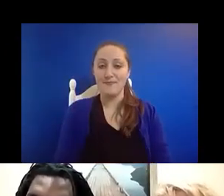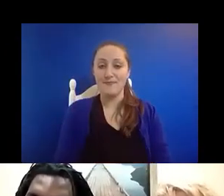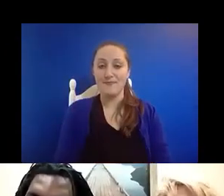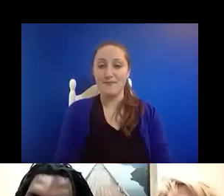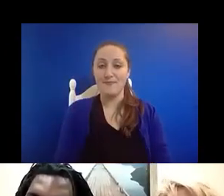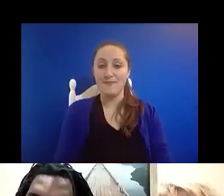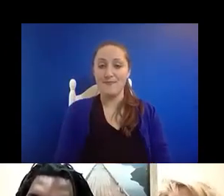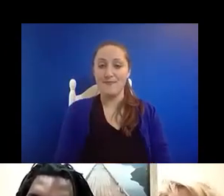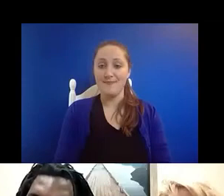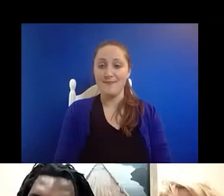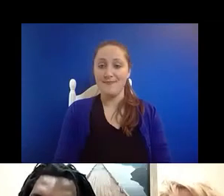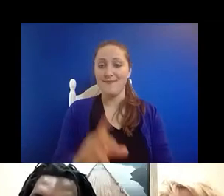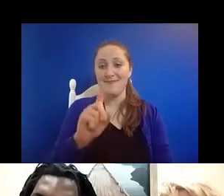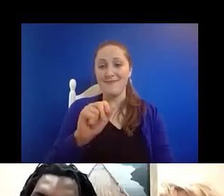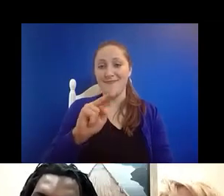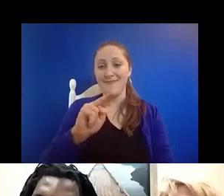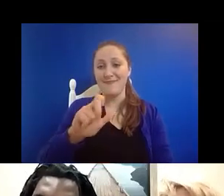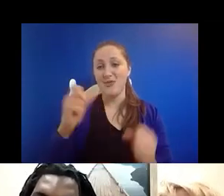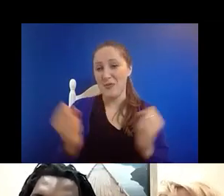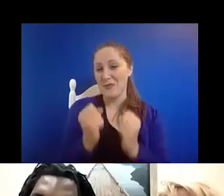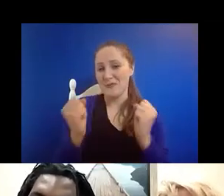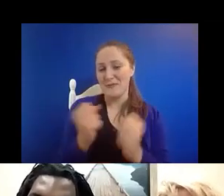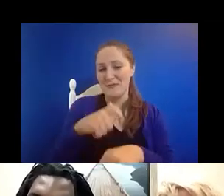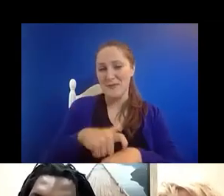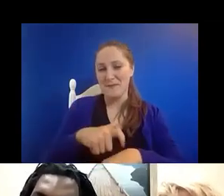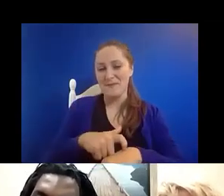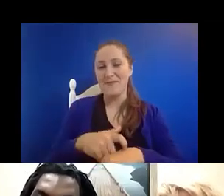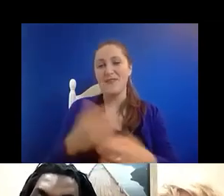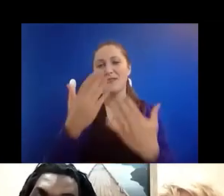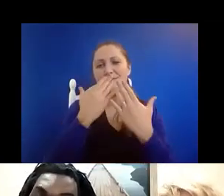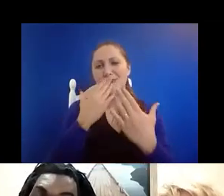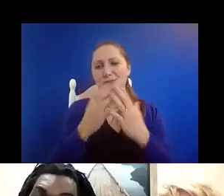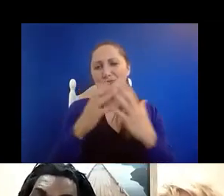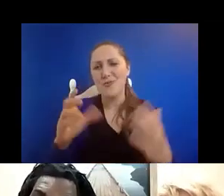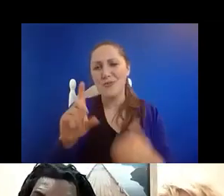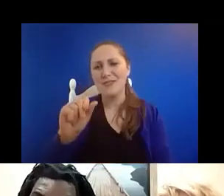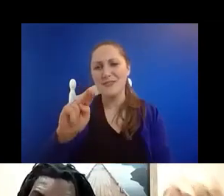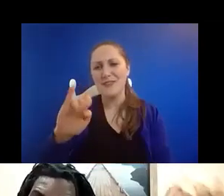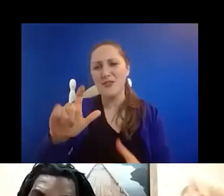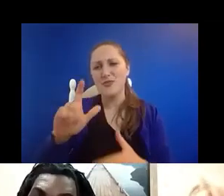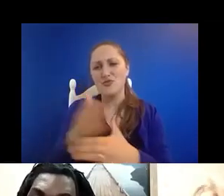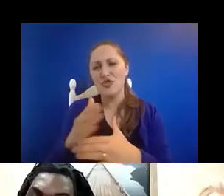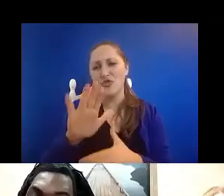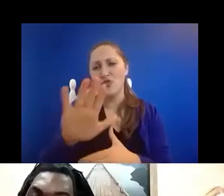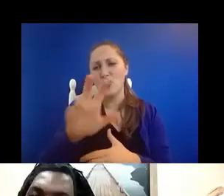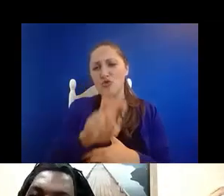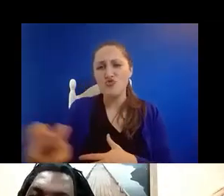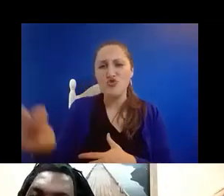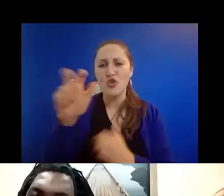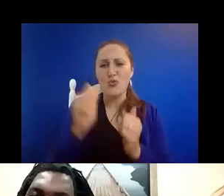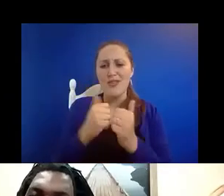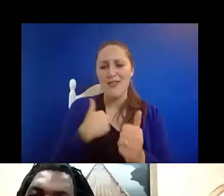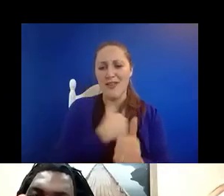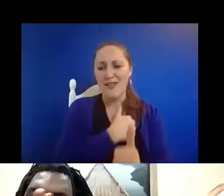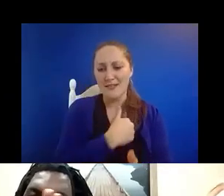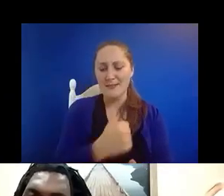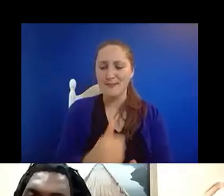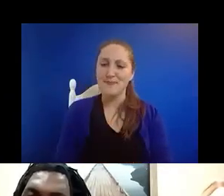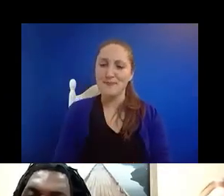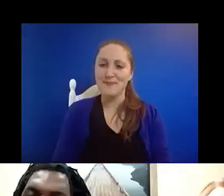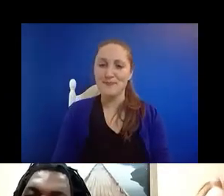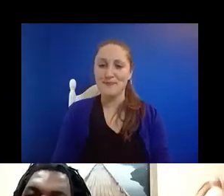And there's Daniel in the winter. Thank you so much, Daniel, for sharing your journey with us today. Now we